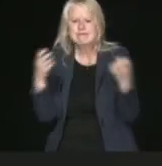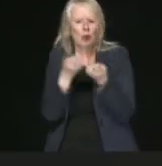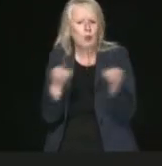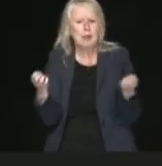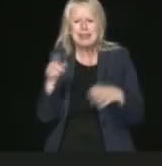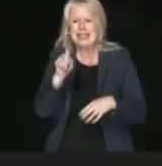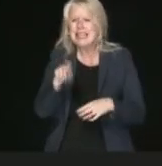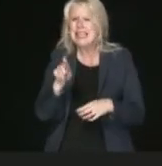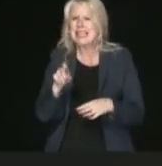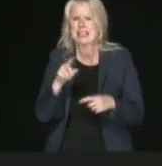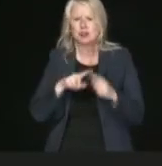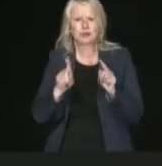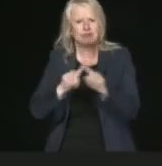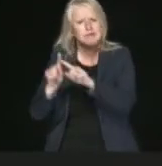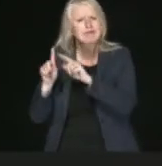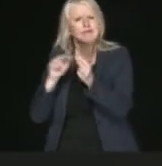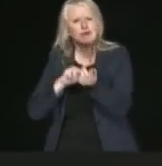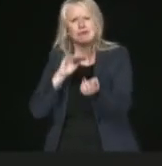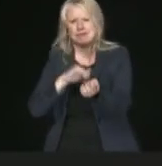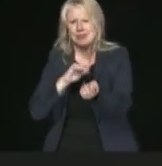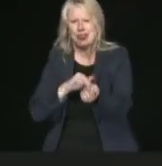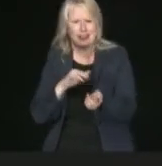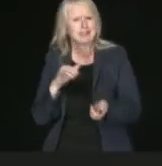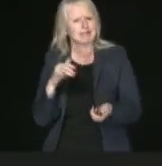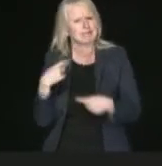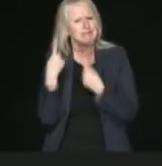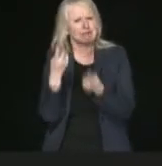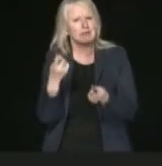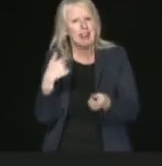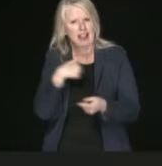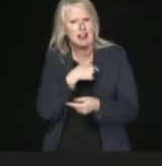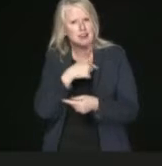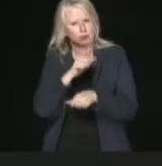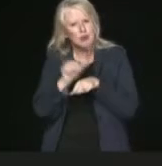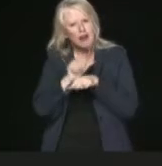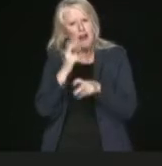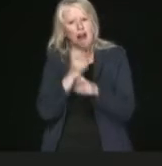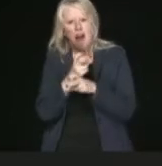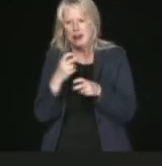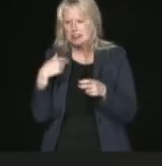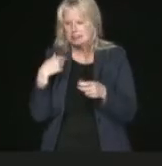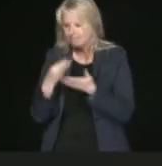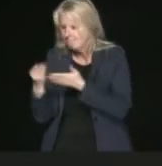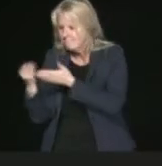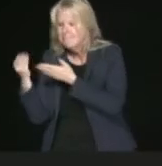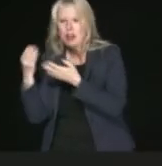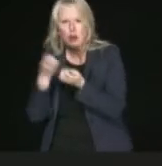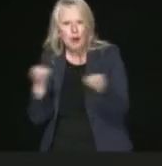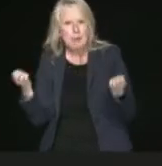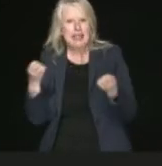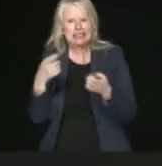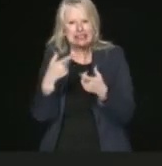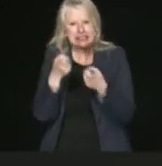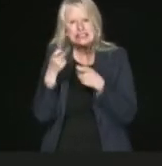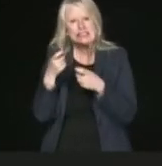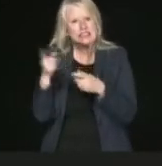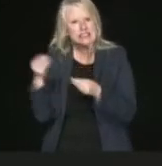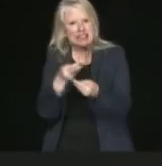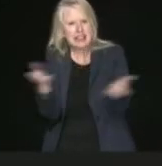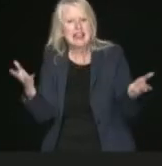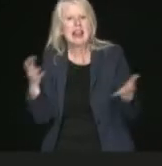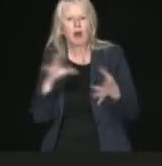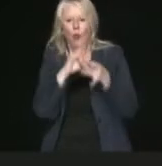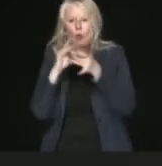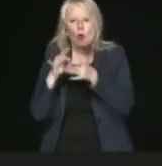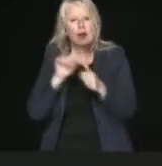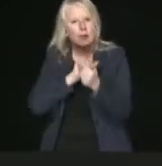and equipment possible to our healthcare workers. That's why we're working very hard to give them that equipment and to coordinate our